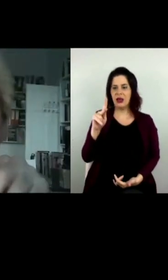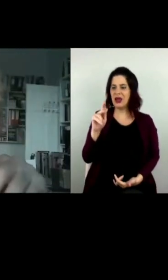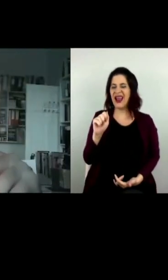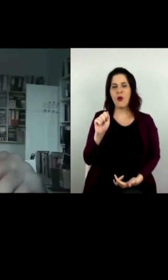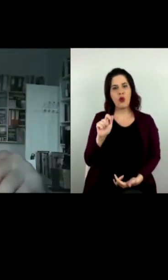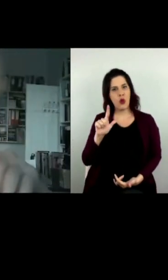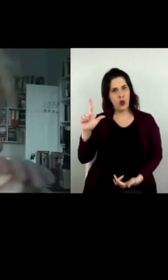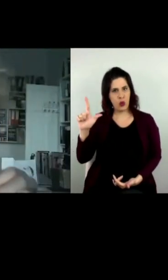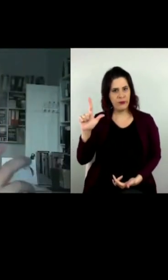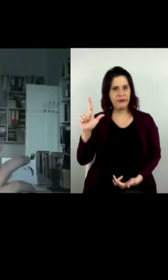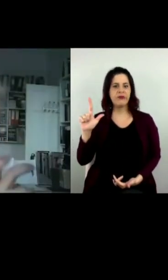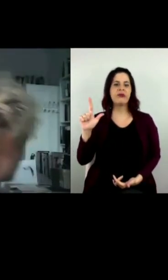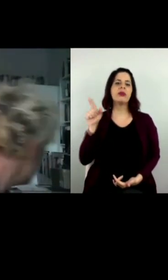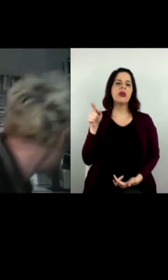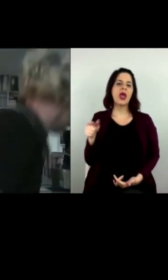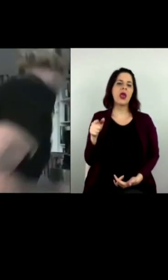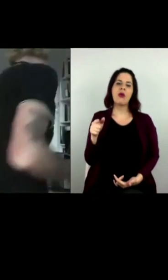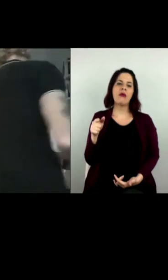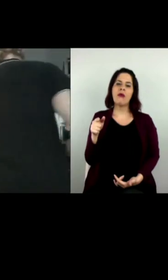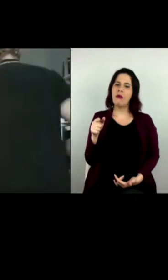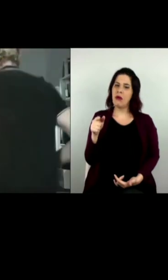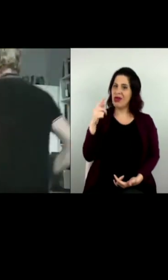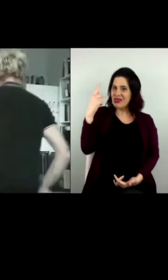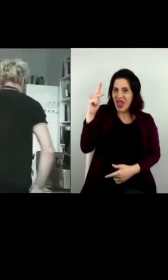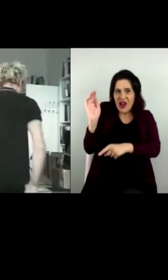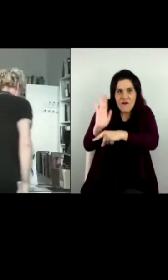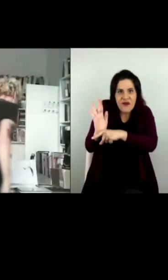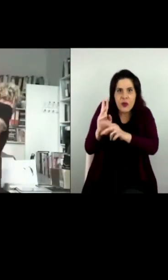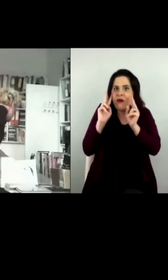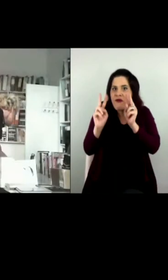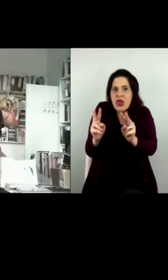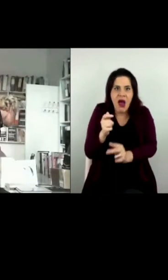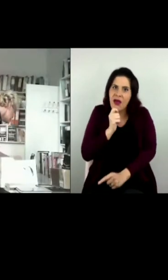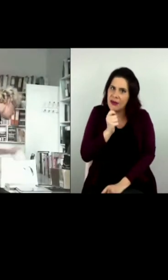I hadn't seen any of the films, but the next thing to show you,